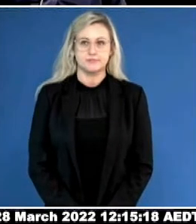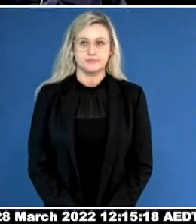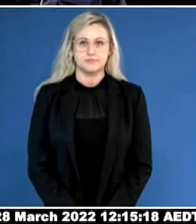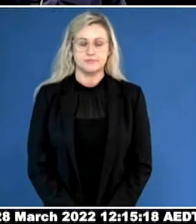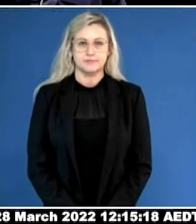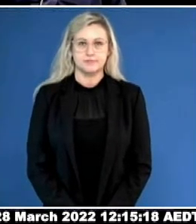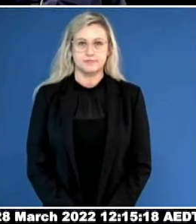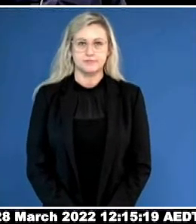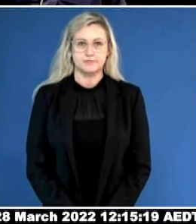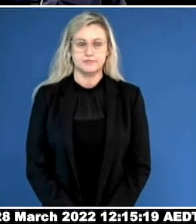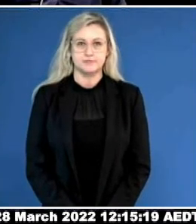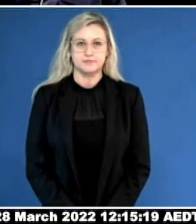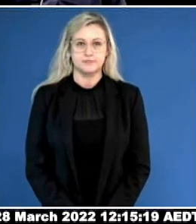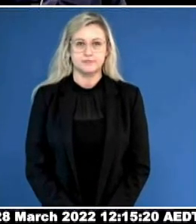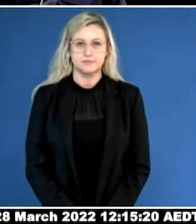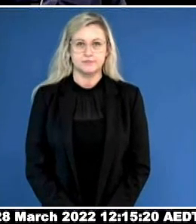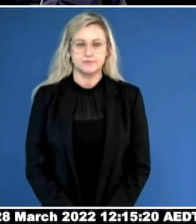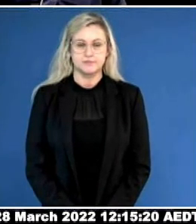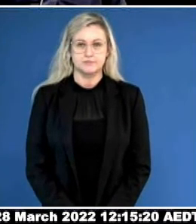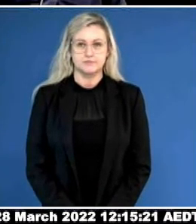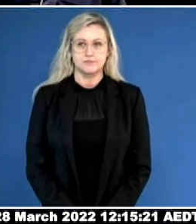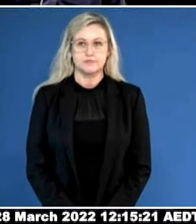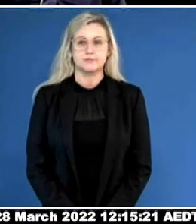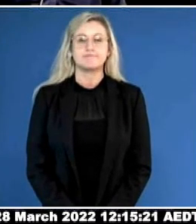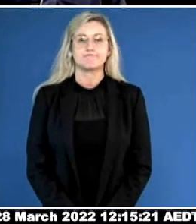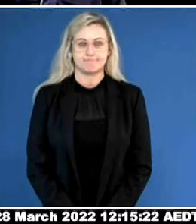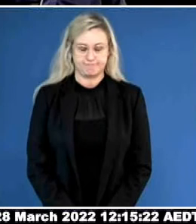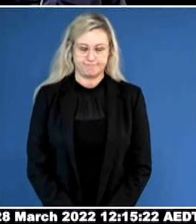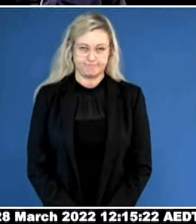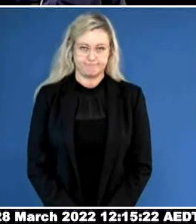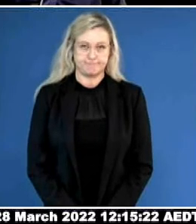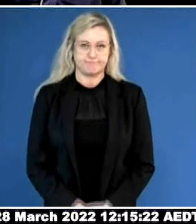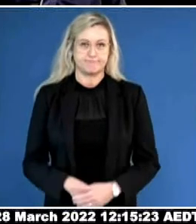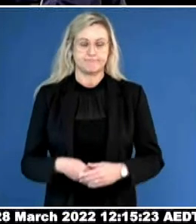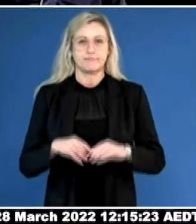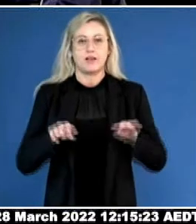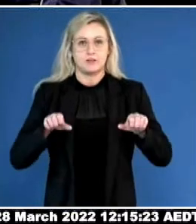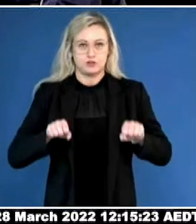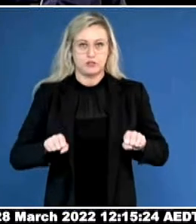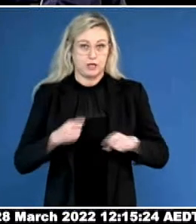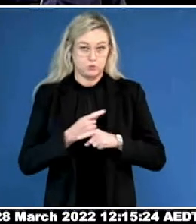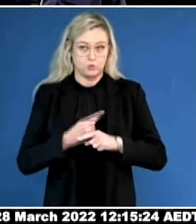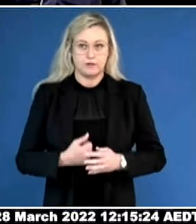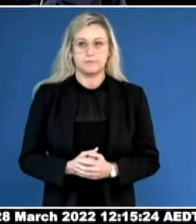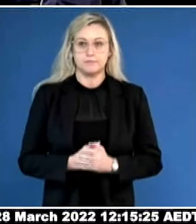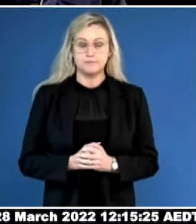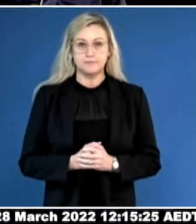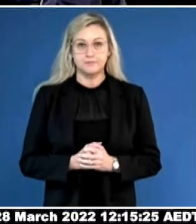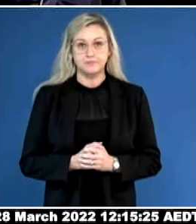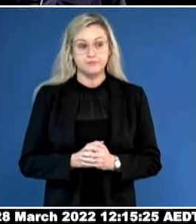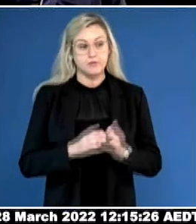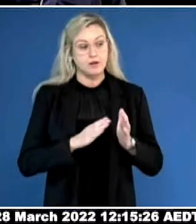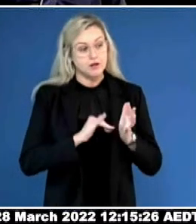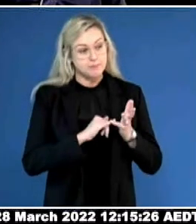The Royal Commission is now in session. Yes, thank you. Ms. Eastman, I understand that the Chloe statement needs